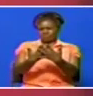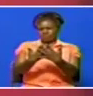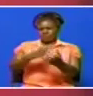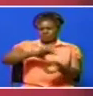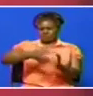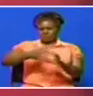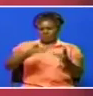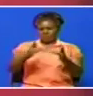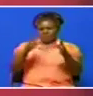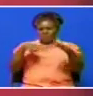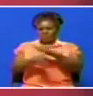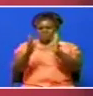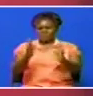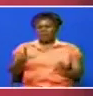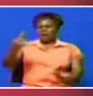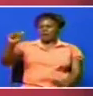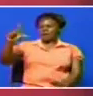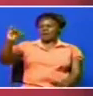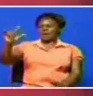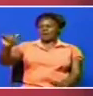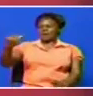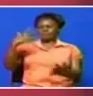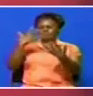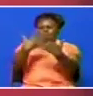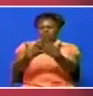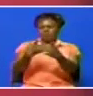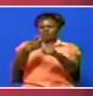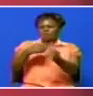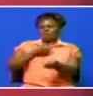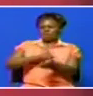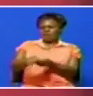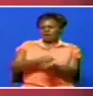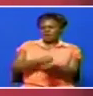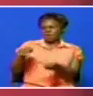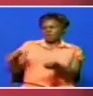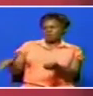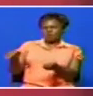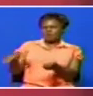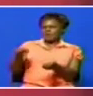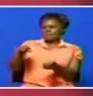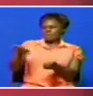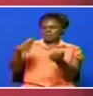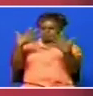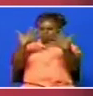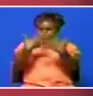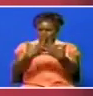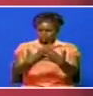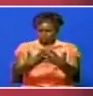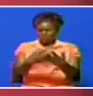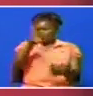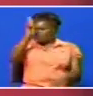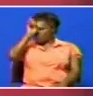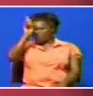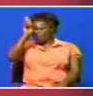controversial blogger Robert Alai, who has been in police custody since Friday morning. Alai was allegedly arrested by Flying Squad